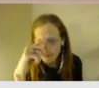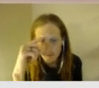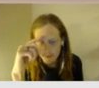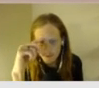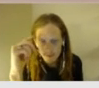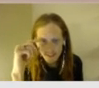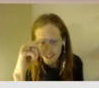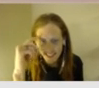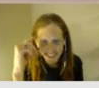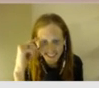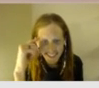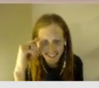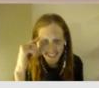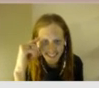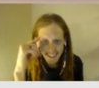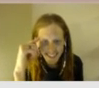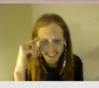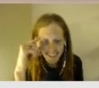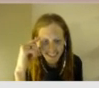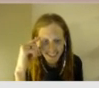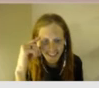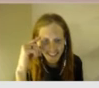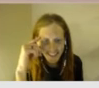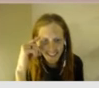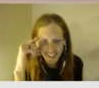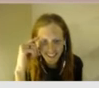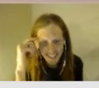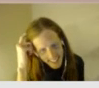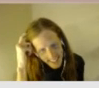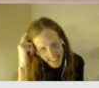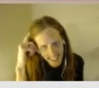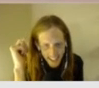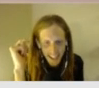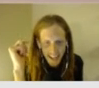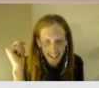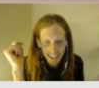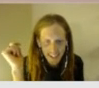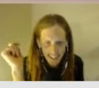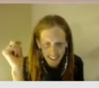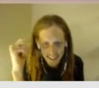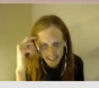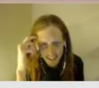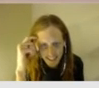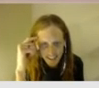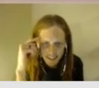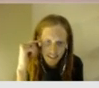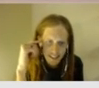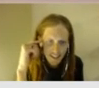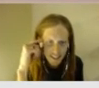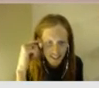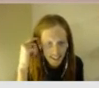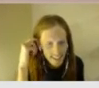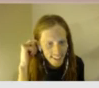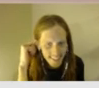it'll be free night at the laundromat. So if it makes $500, you know, people can come in and they can do laundry up to $500 and kind of give back